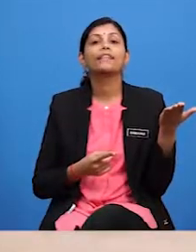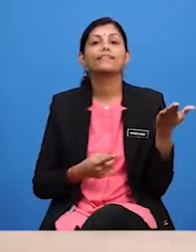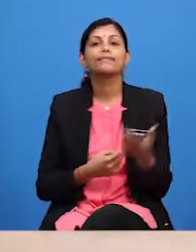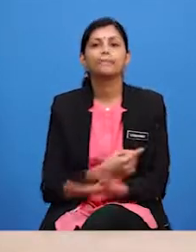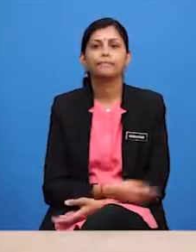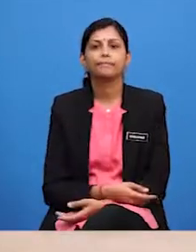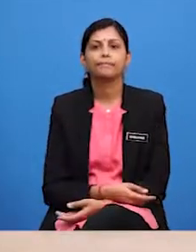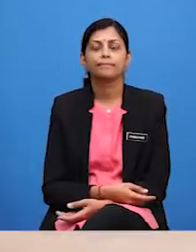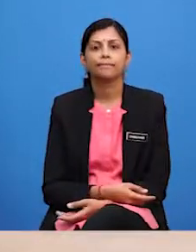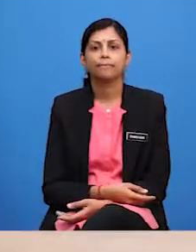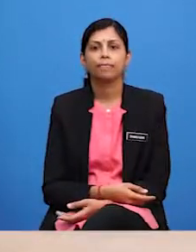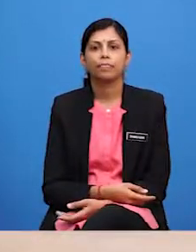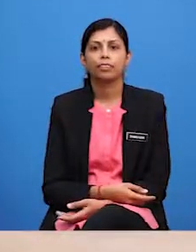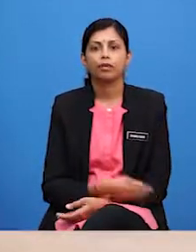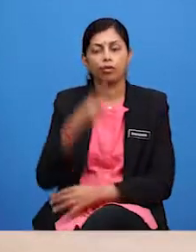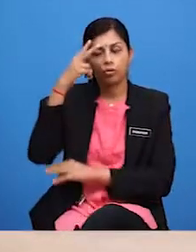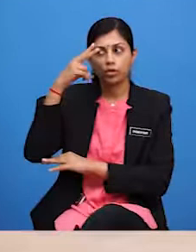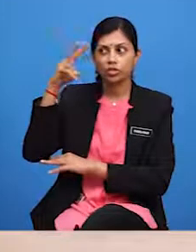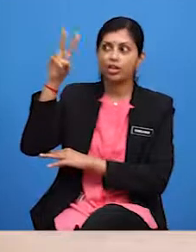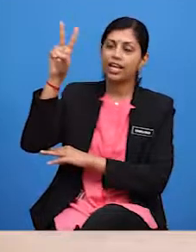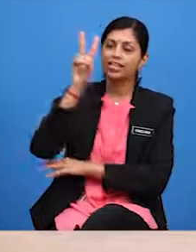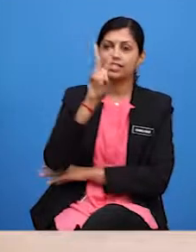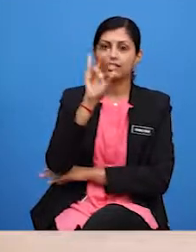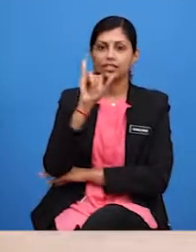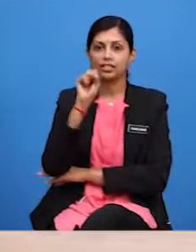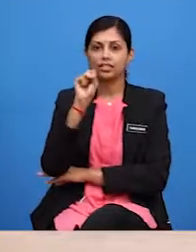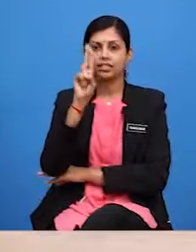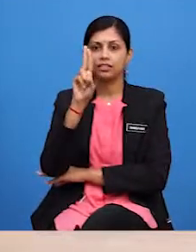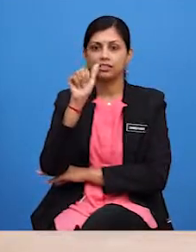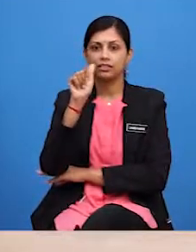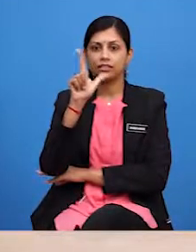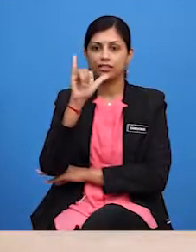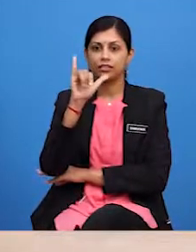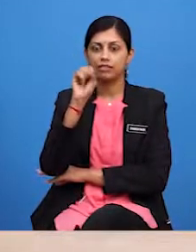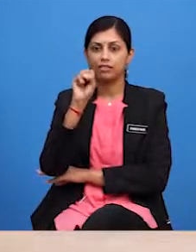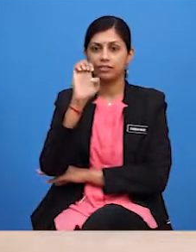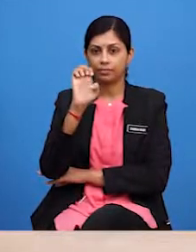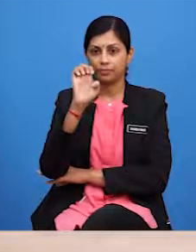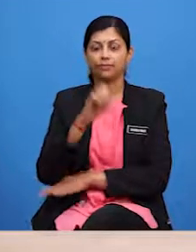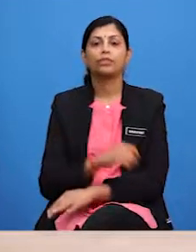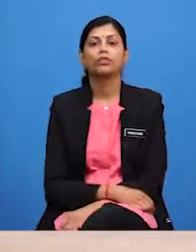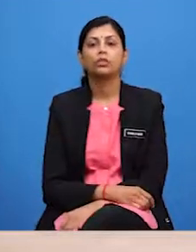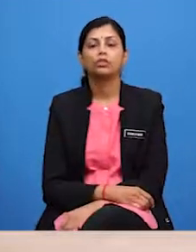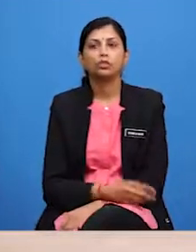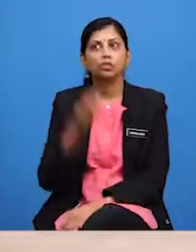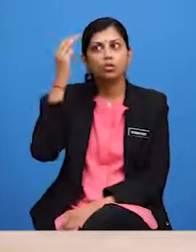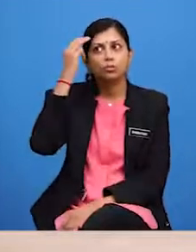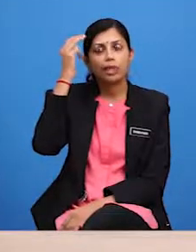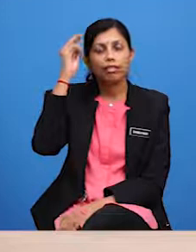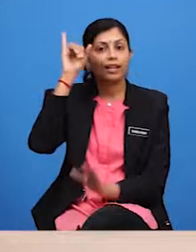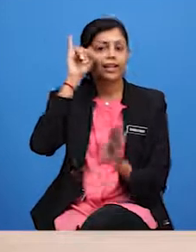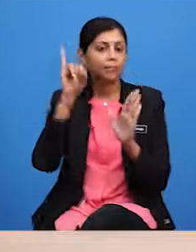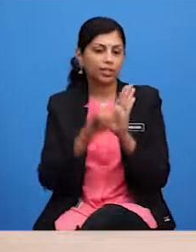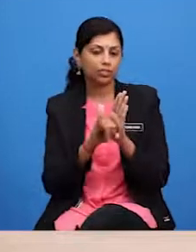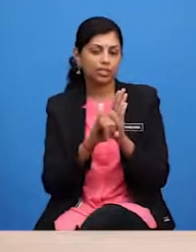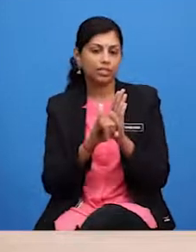From the word visual, you will get a hint that you will use mental images associate the